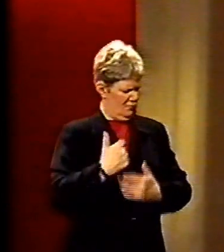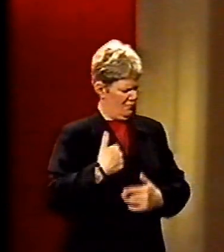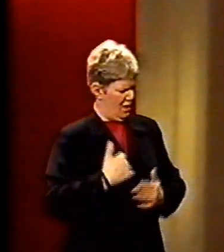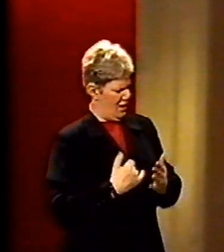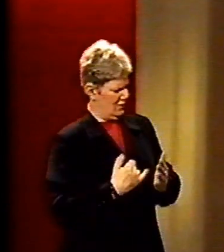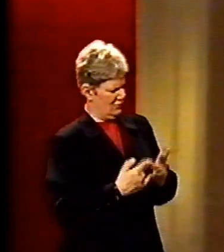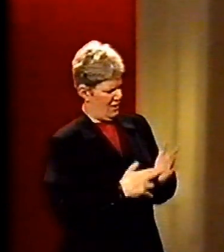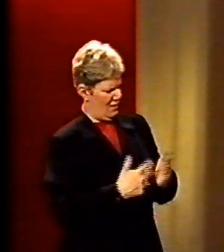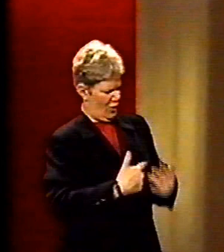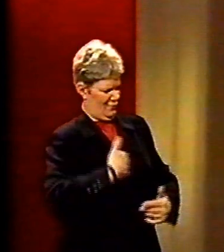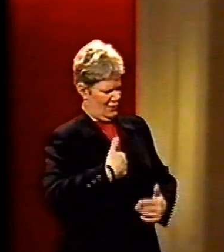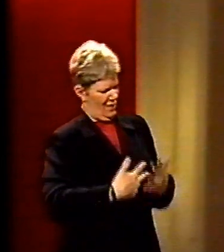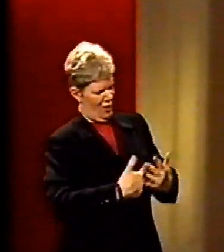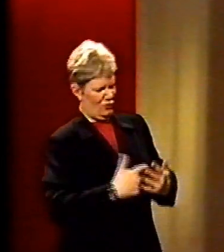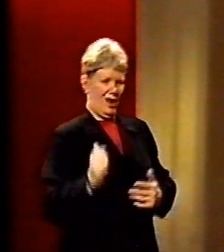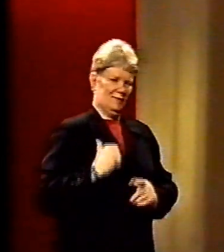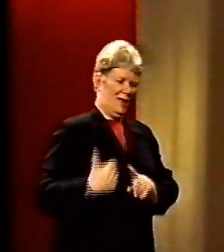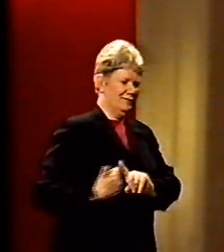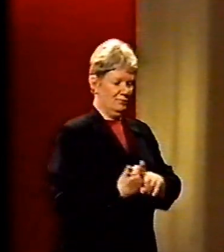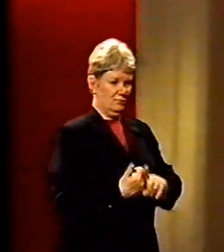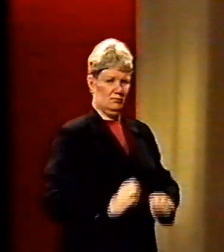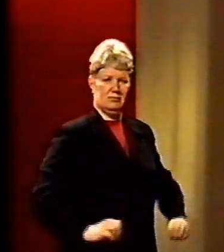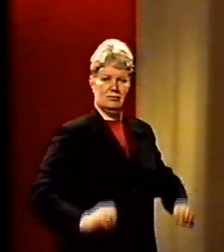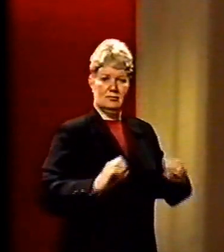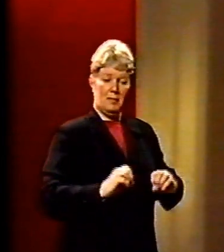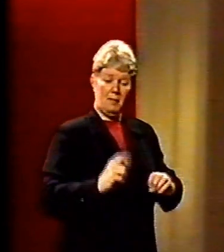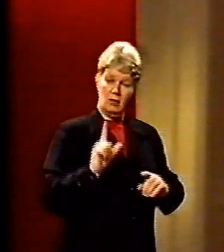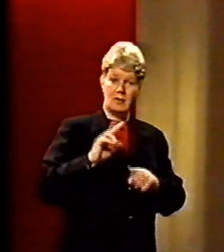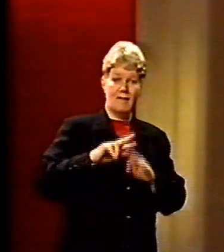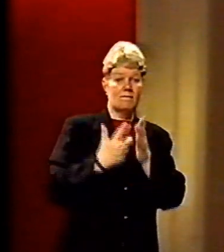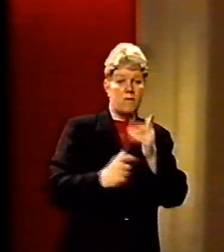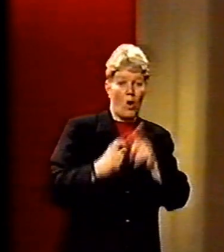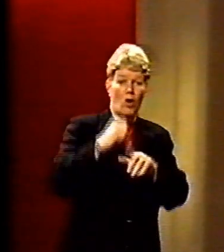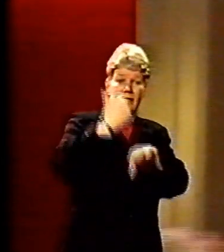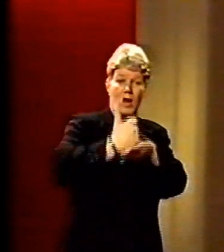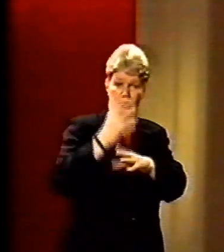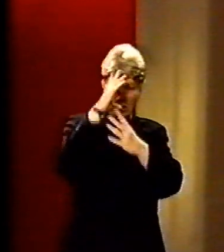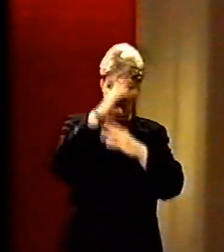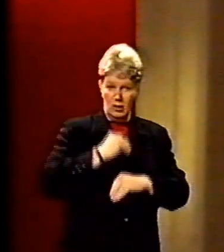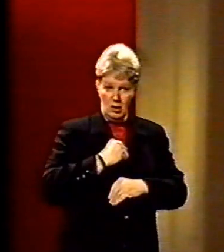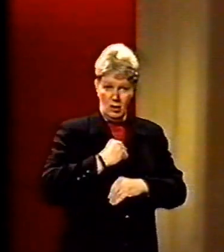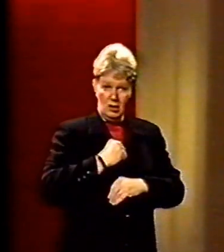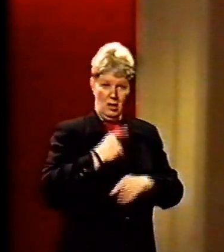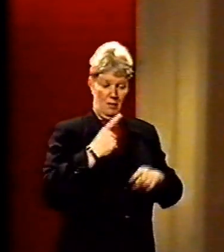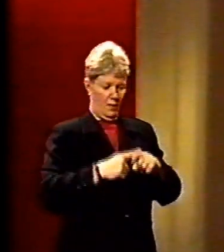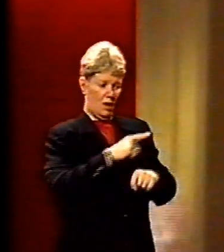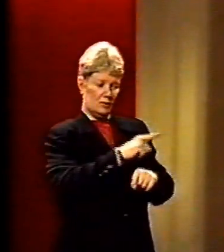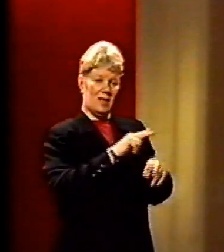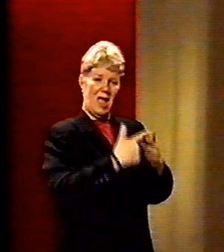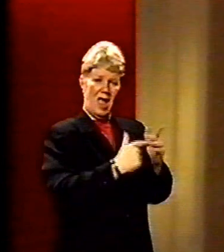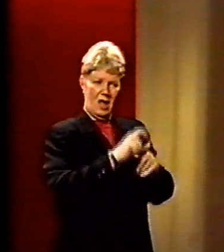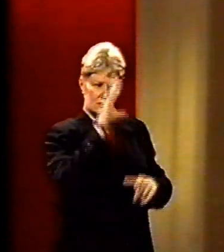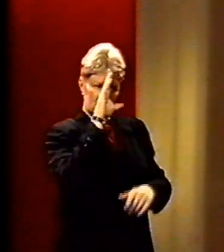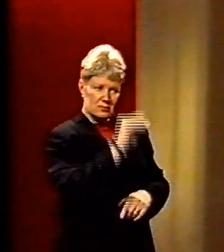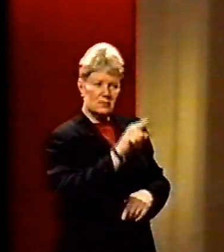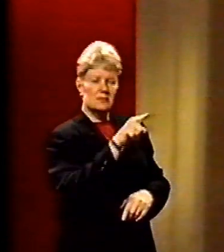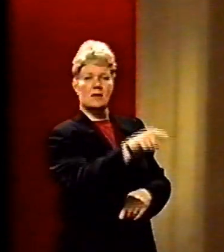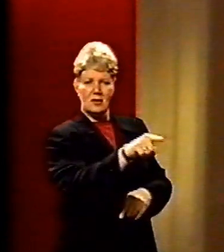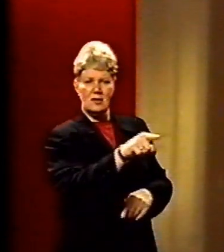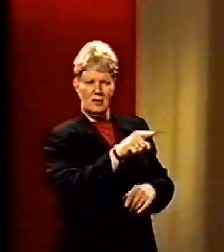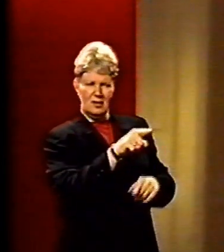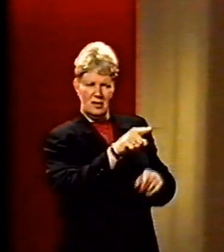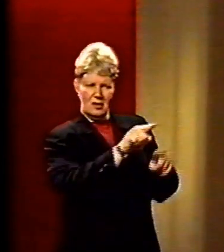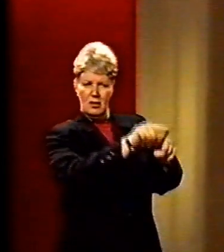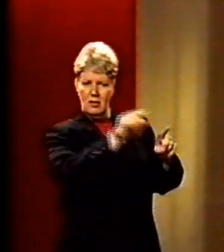And when we learned from the Ford Foundation, then Ed told the American officials, and they told the Chileans, and all